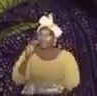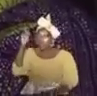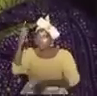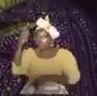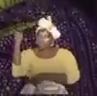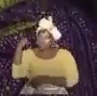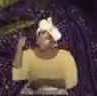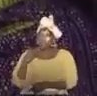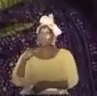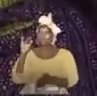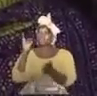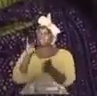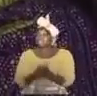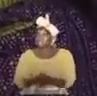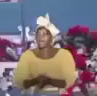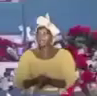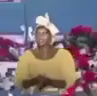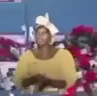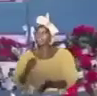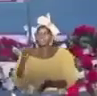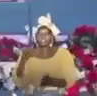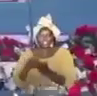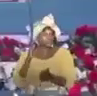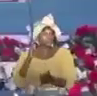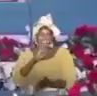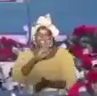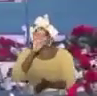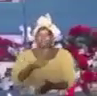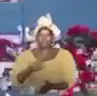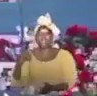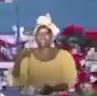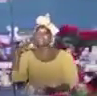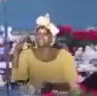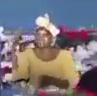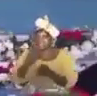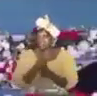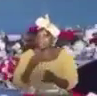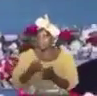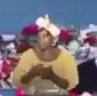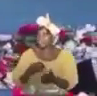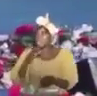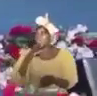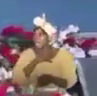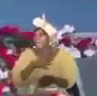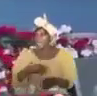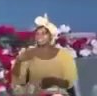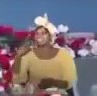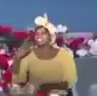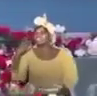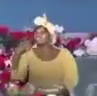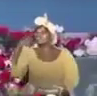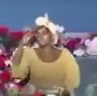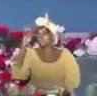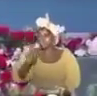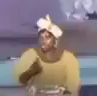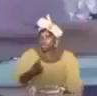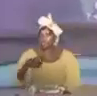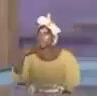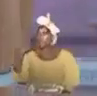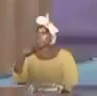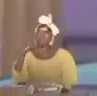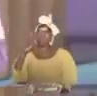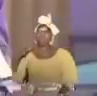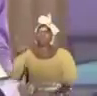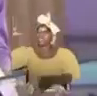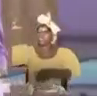gave, all that talk does not, you will never get it. As wonderful as that is, the instruction is whoever can take the